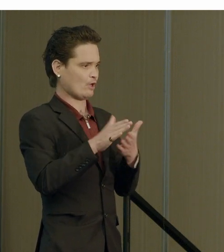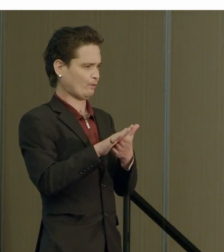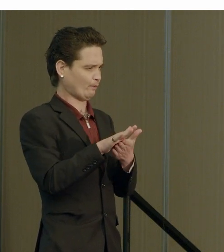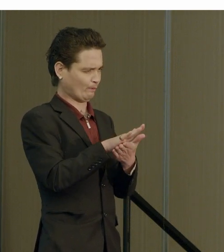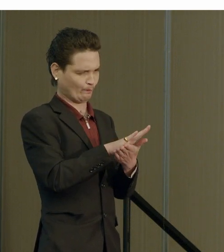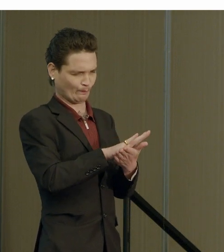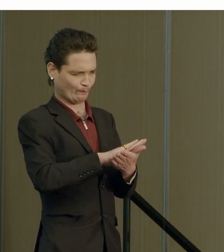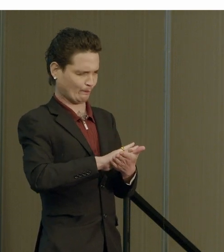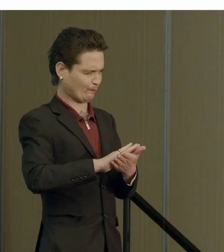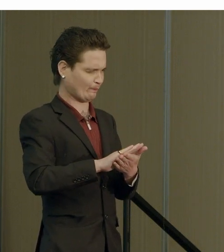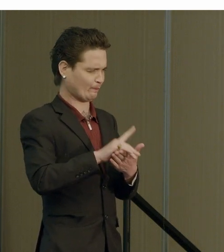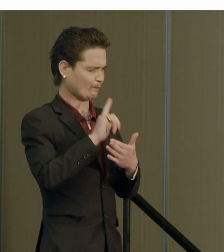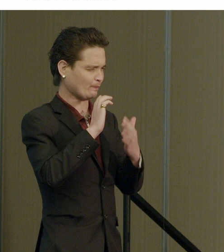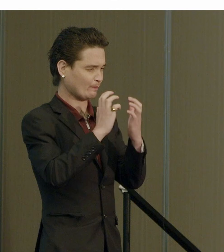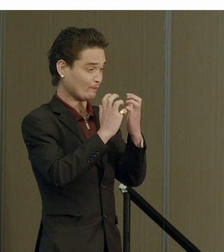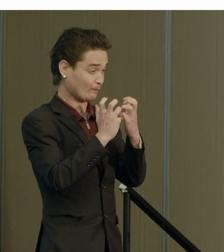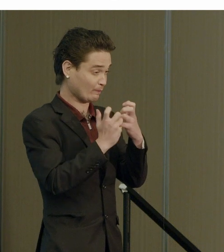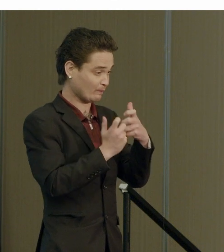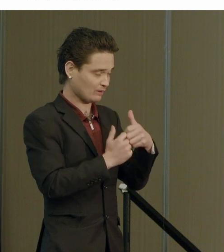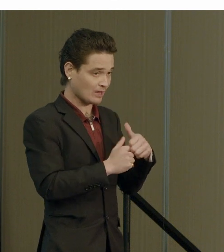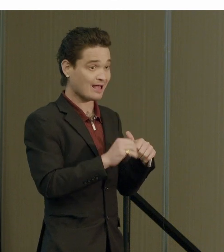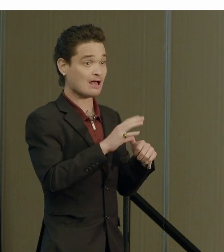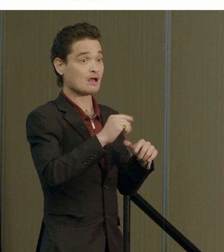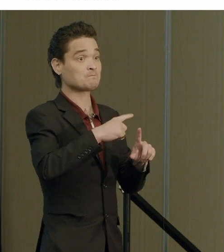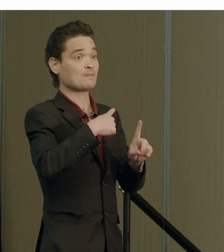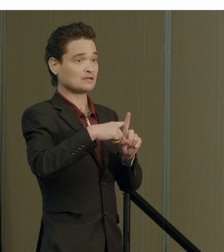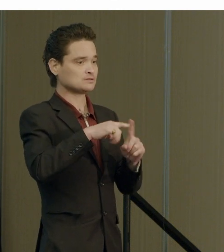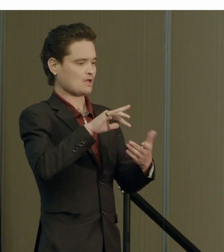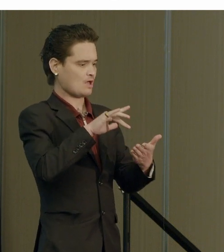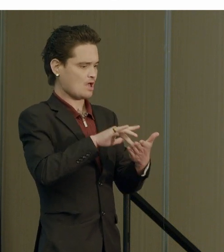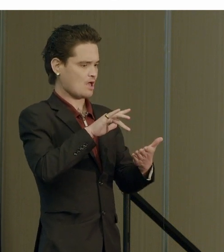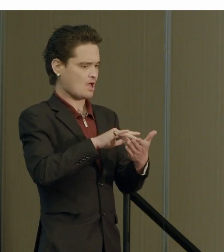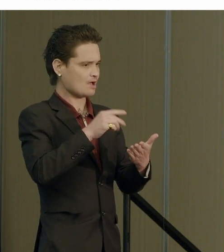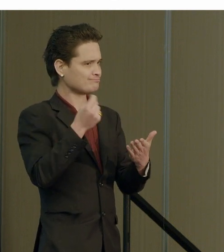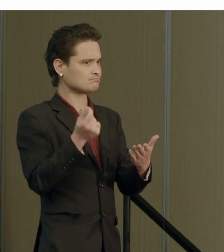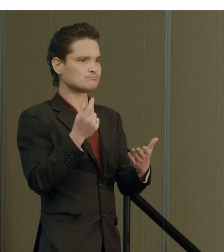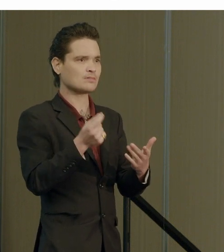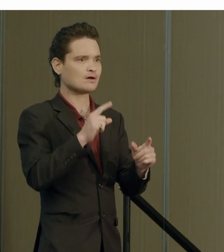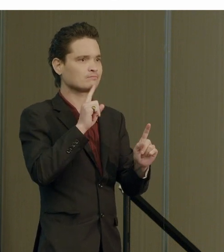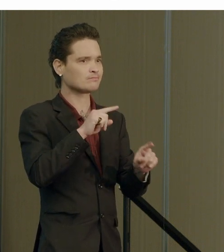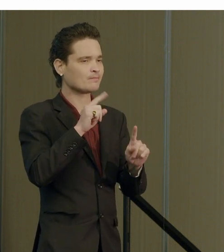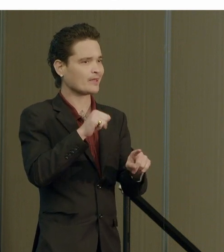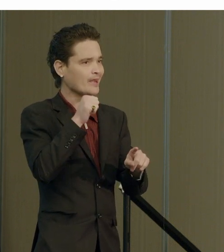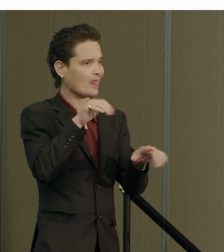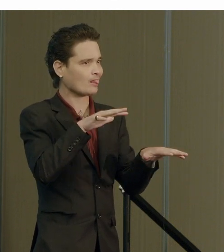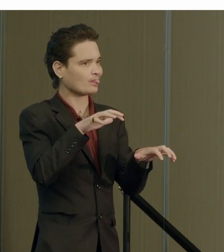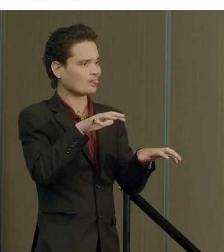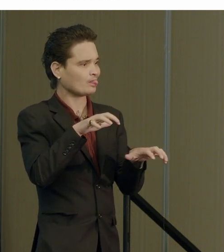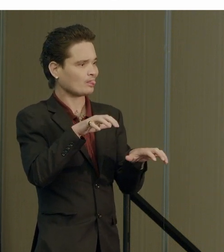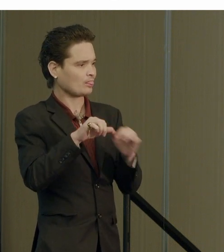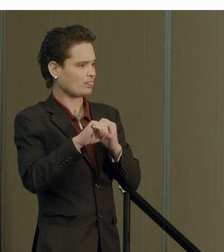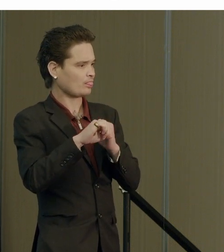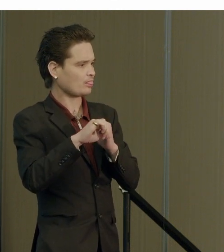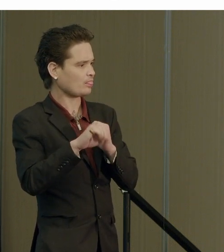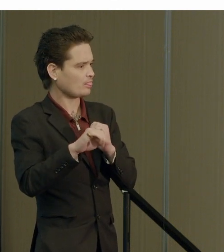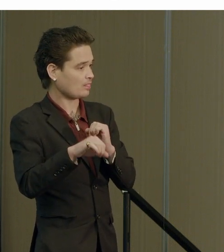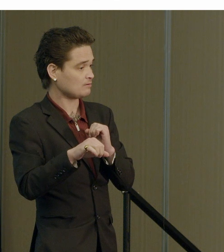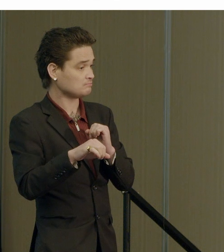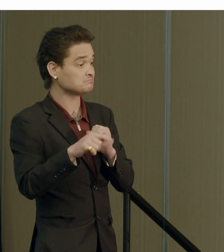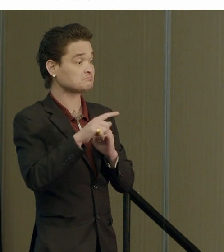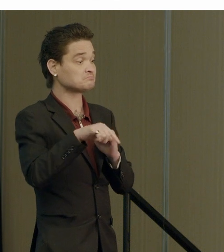The next update is about our closed captions. So as you're all aware, closed captions are vital to making our content accessible for our